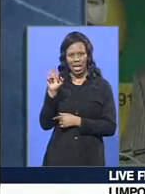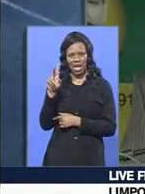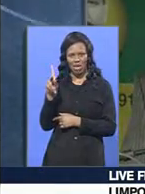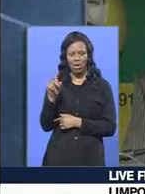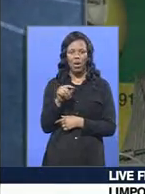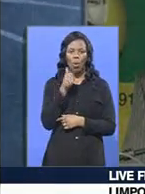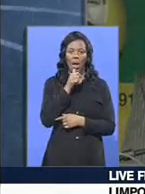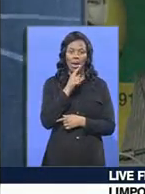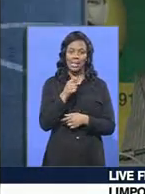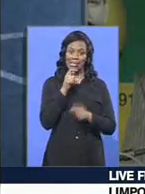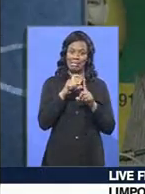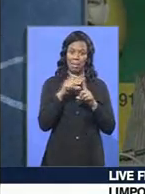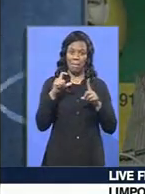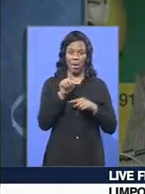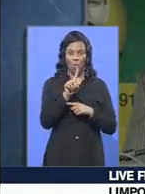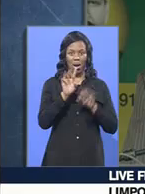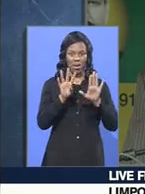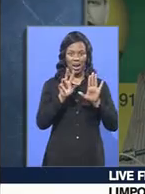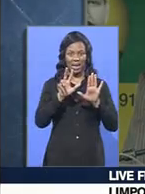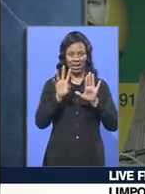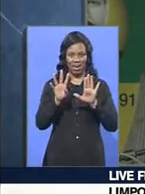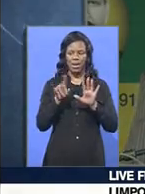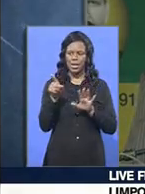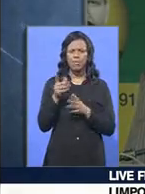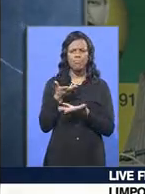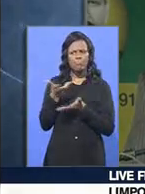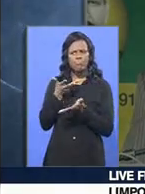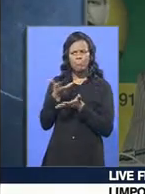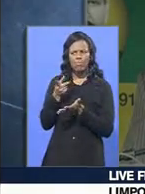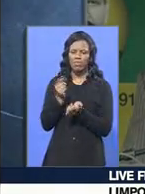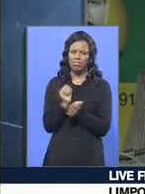Madiba demands the release of 4 prisoners